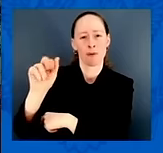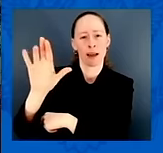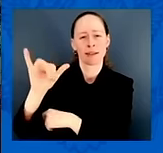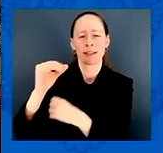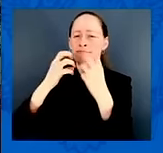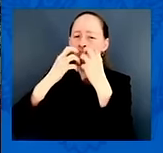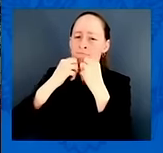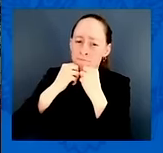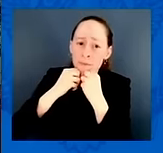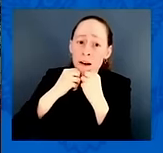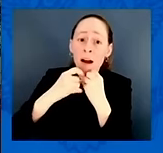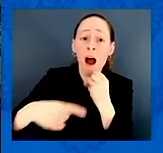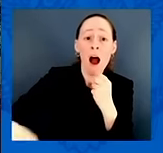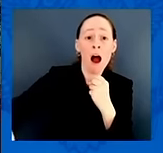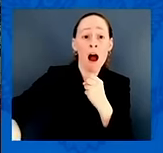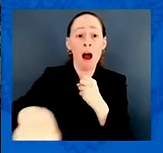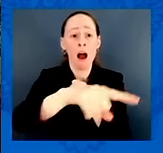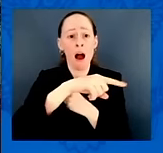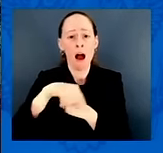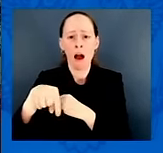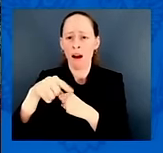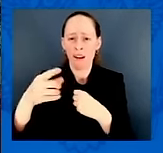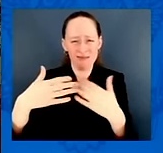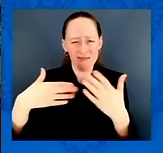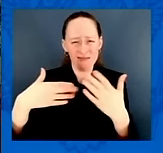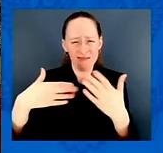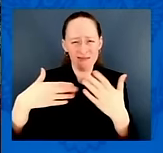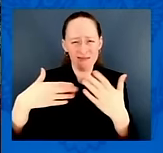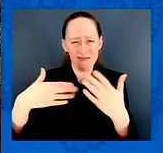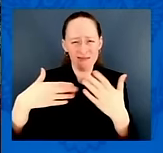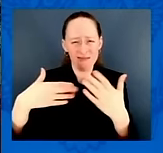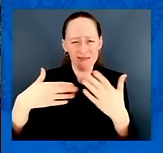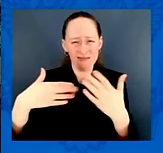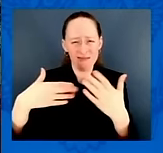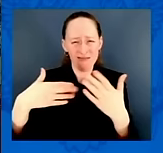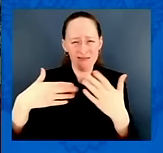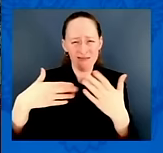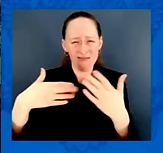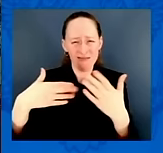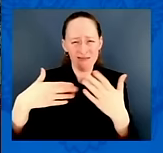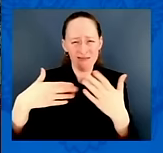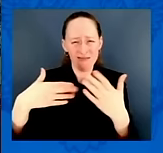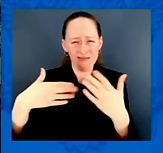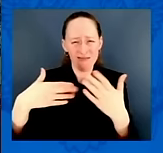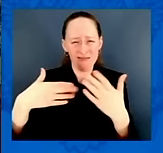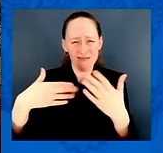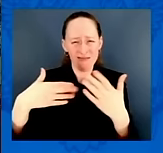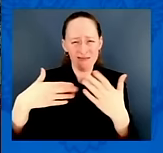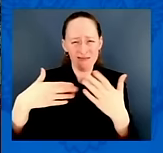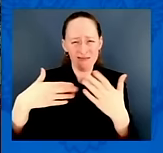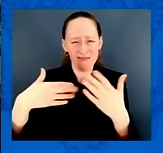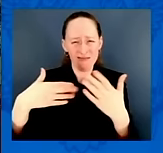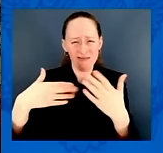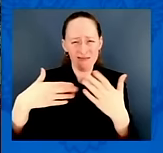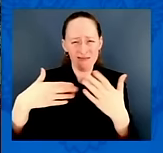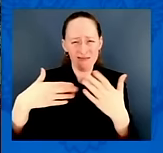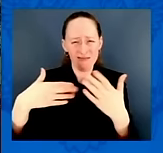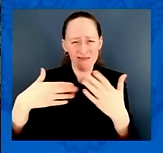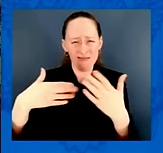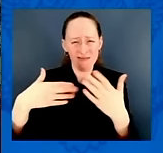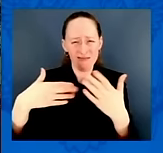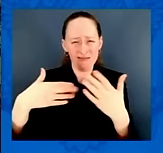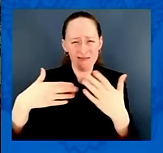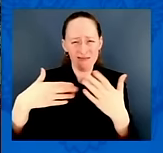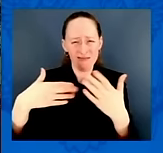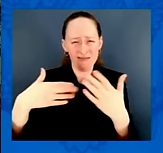Respect free and fair elections. Restore trust in our institutions. The domestic that he's talking about are Christians. He's asking